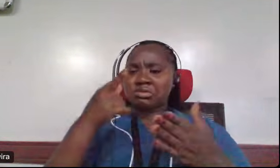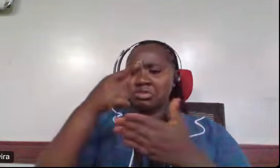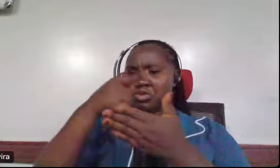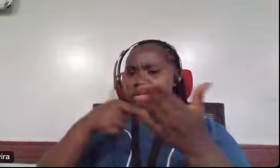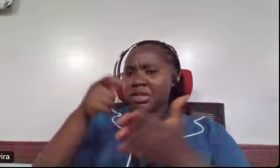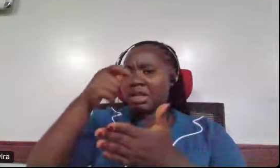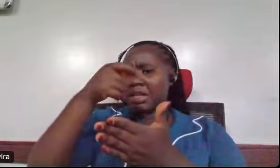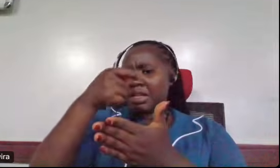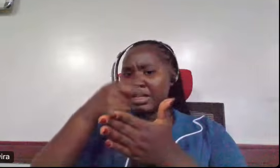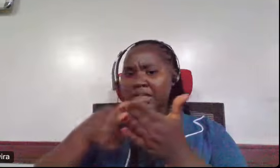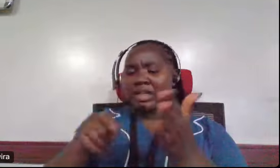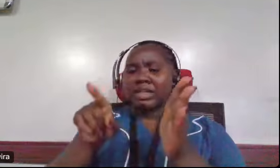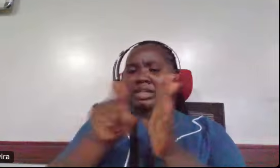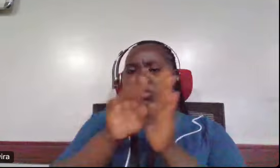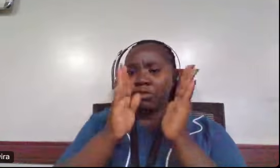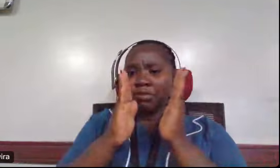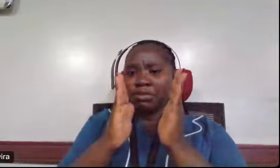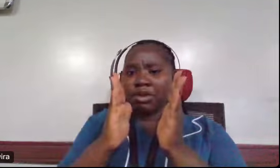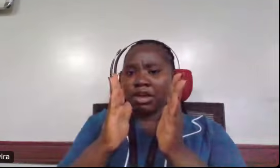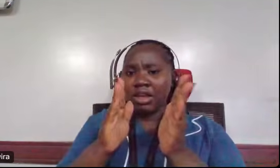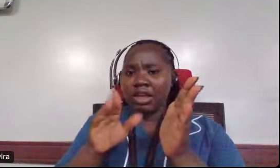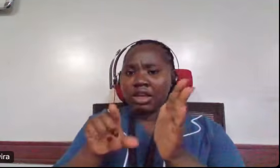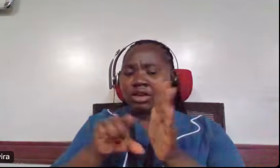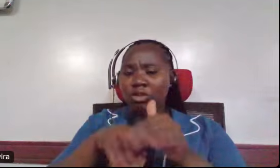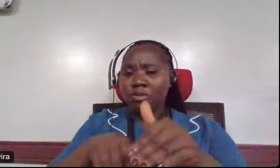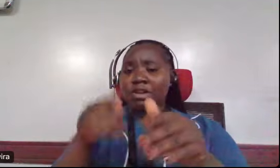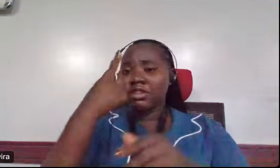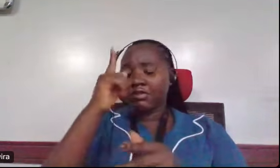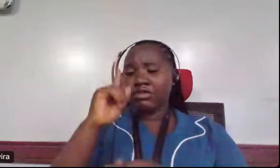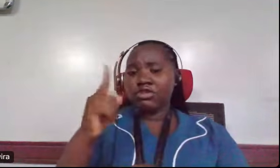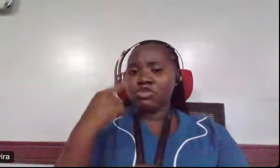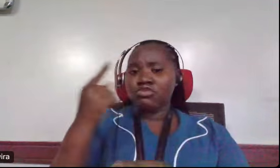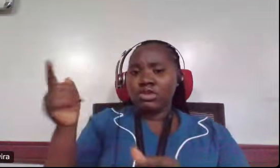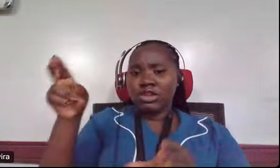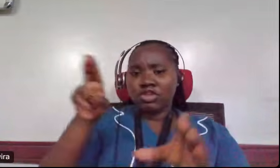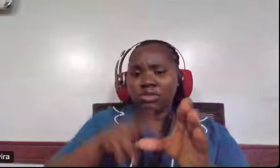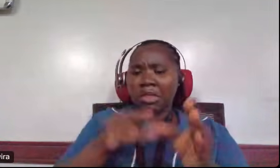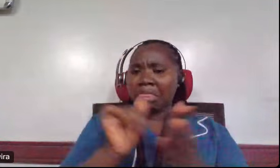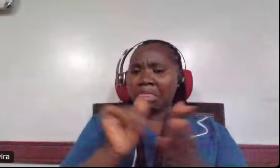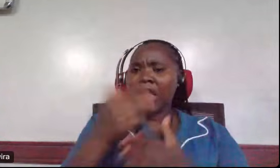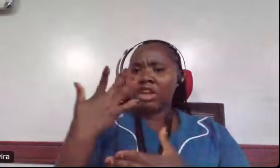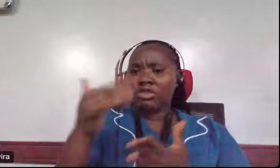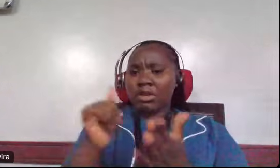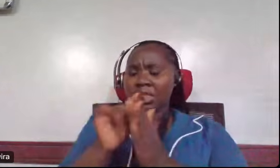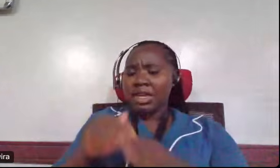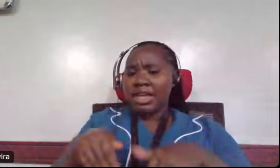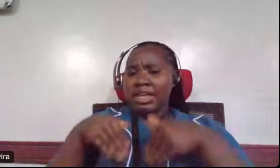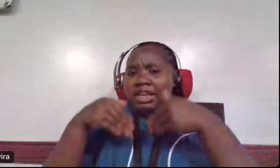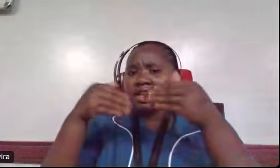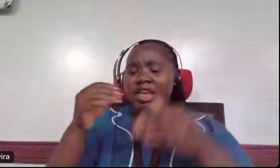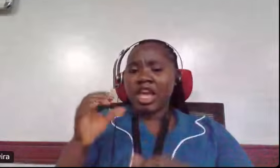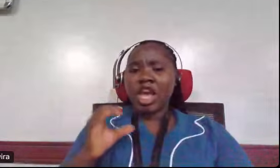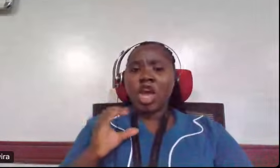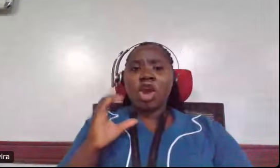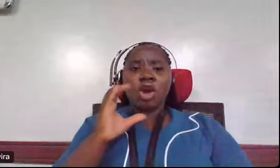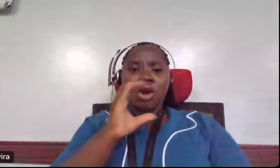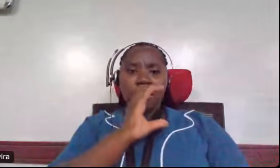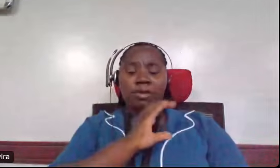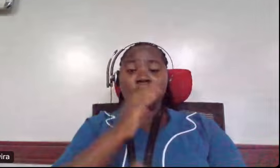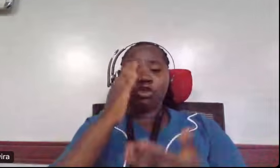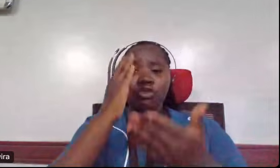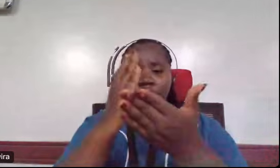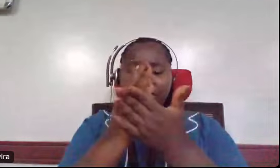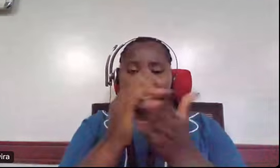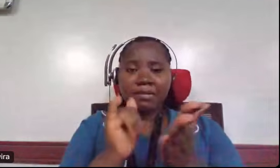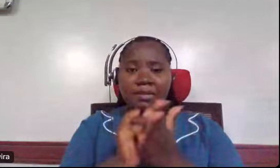of those who are joining for the first time. For a tax compliance is a document that is given by the commissioner to confirm that